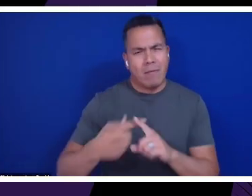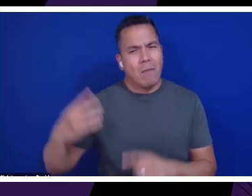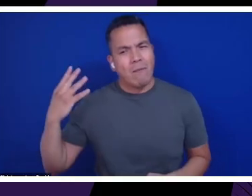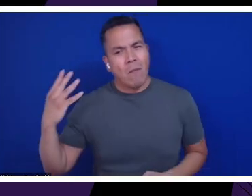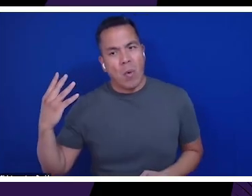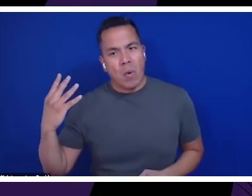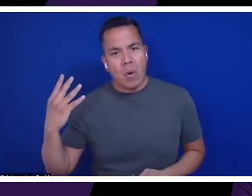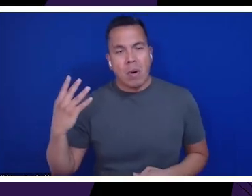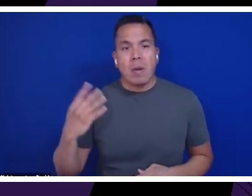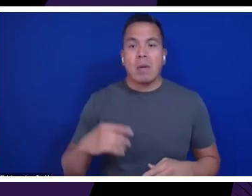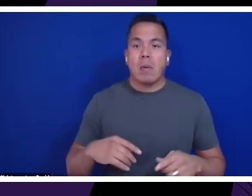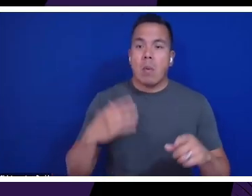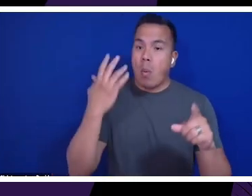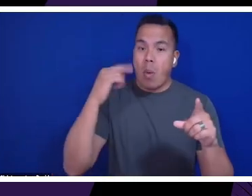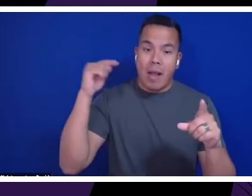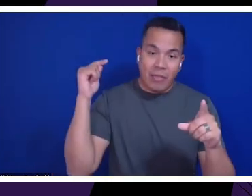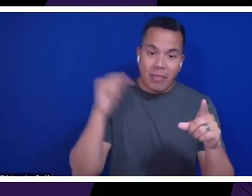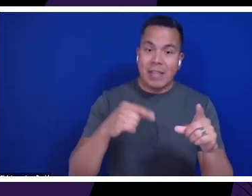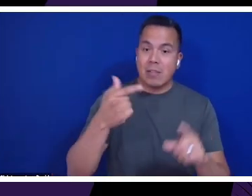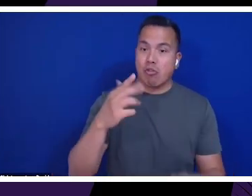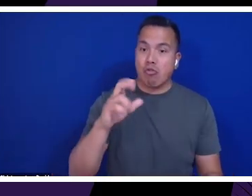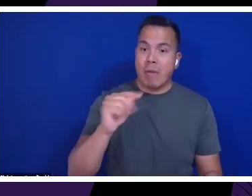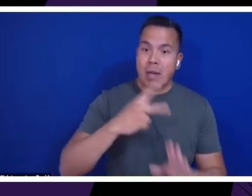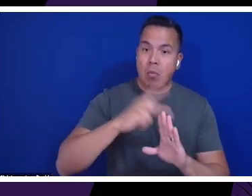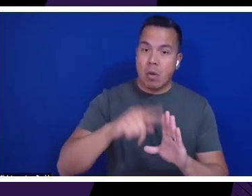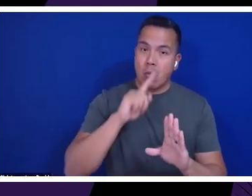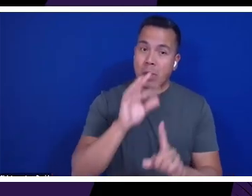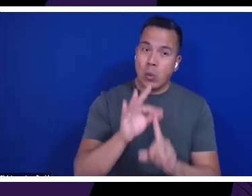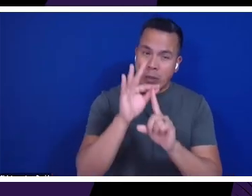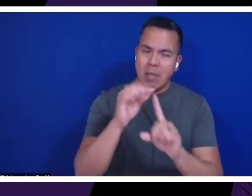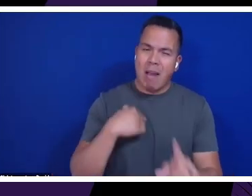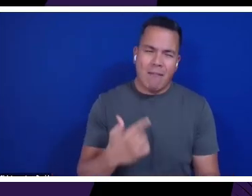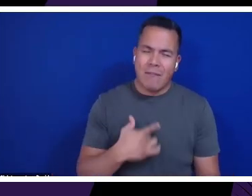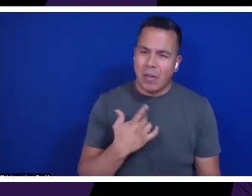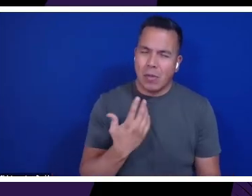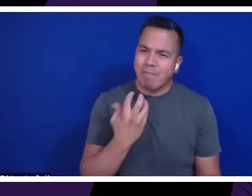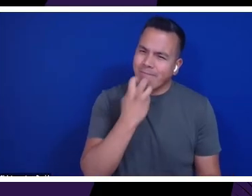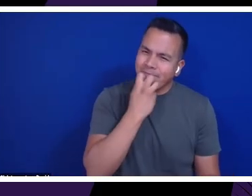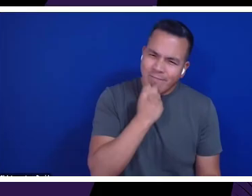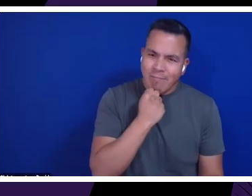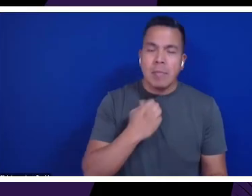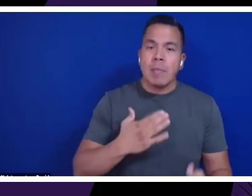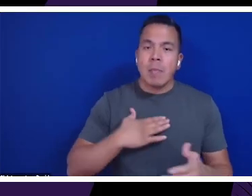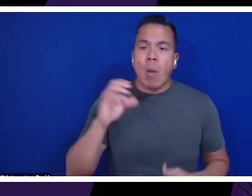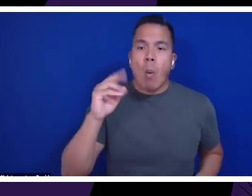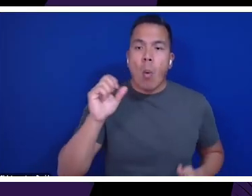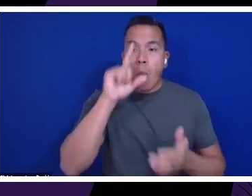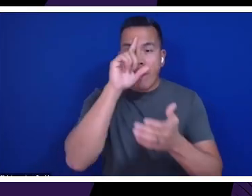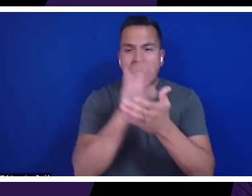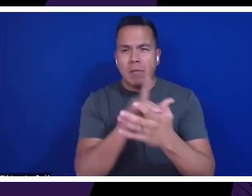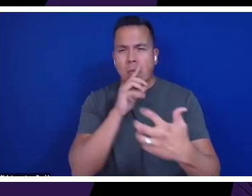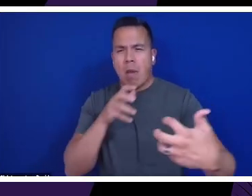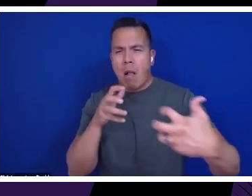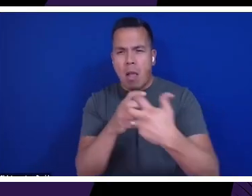what makes this grant program very unique. I feel a lot of my core beliefs align very well with the